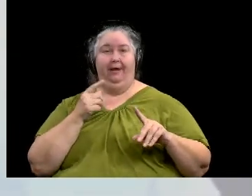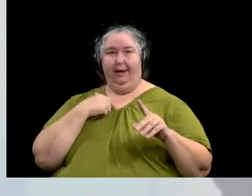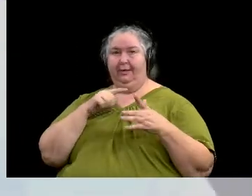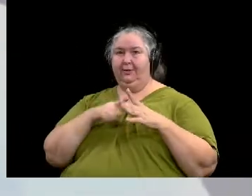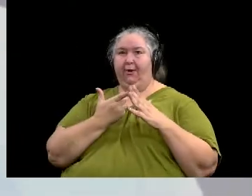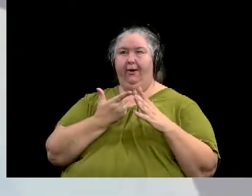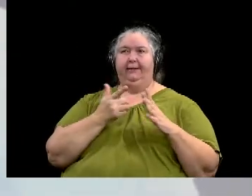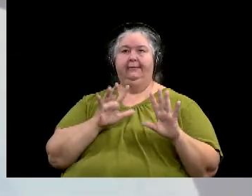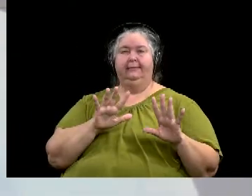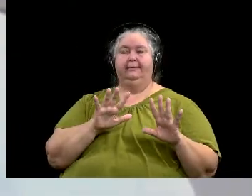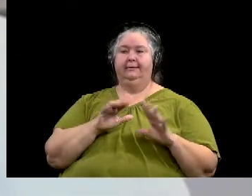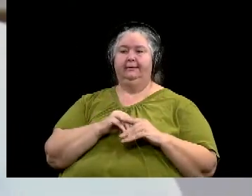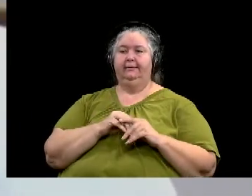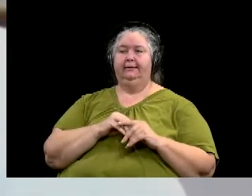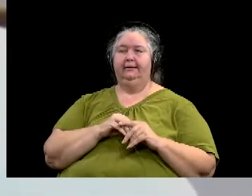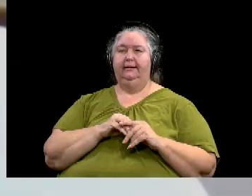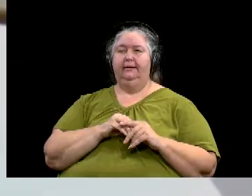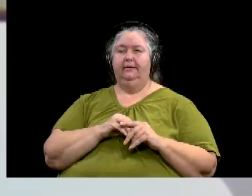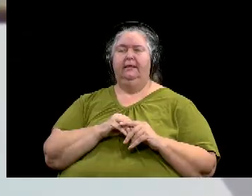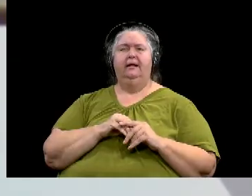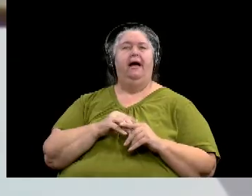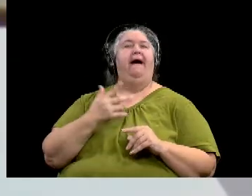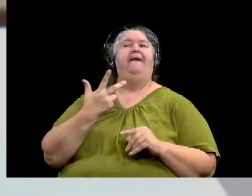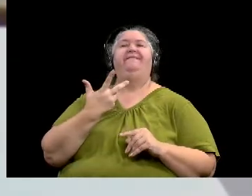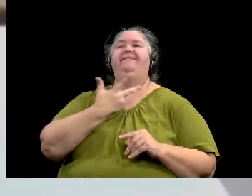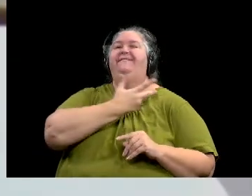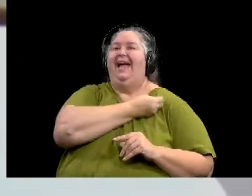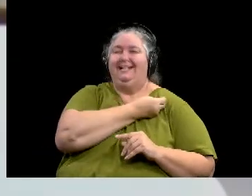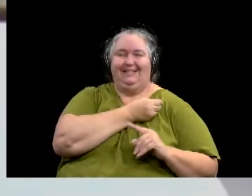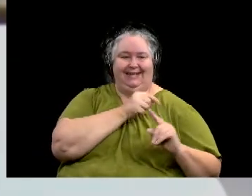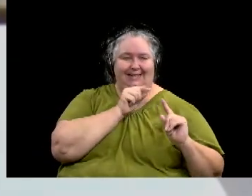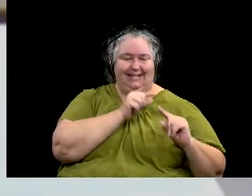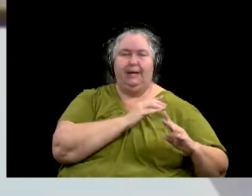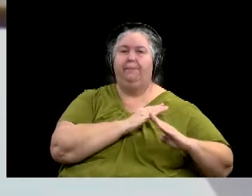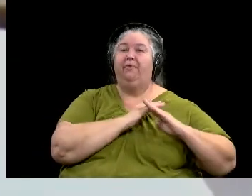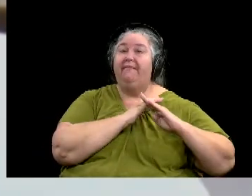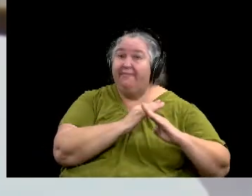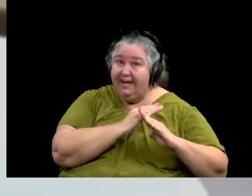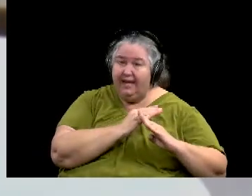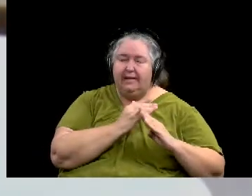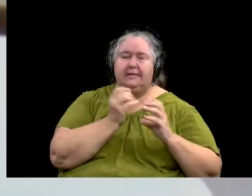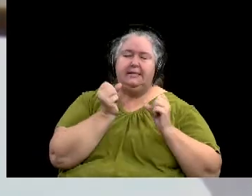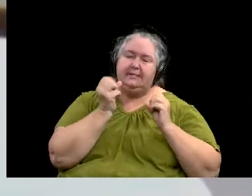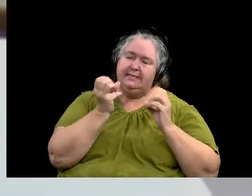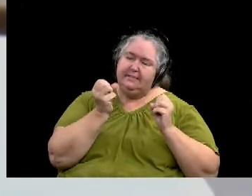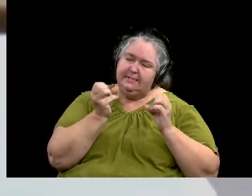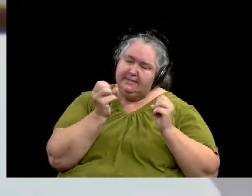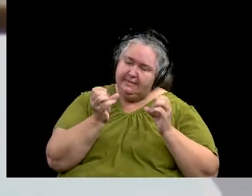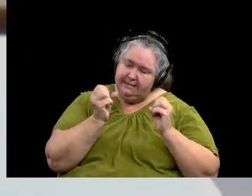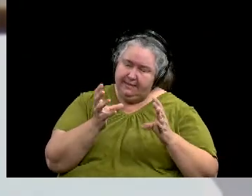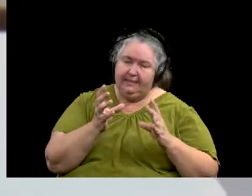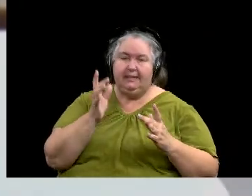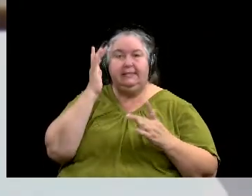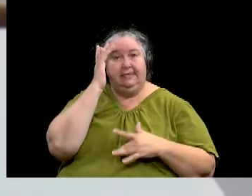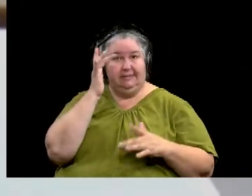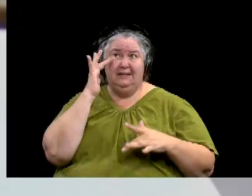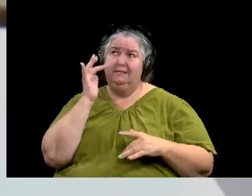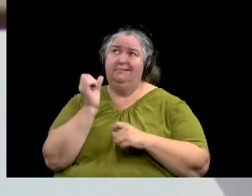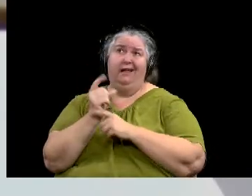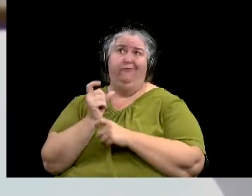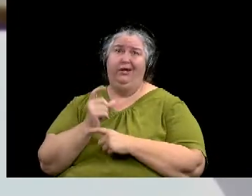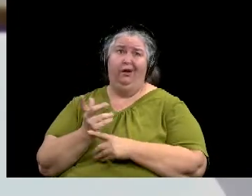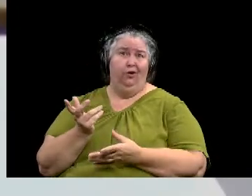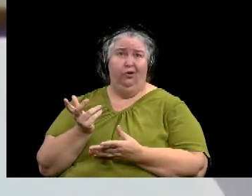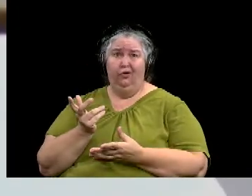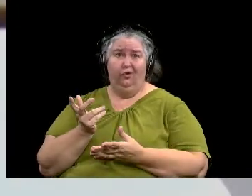vaccines prevent many millions of diseases each year across the world and in our